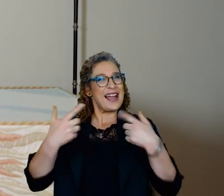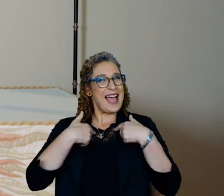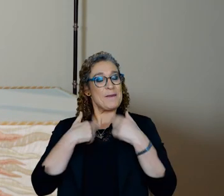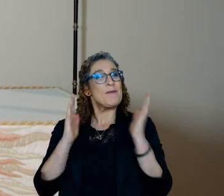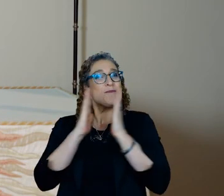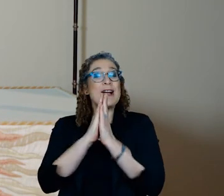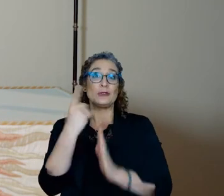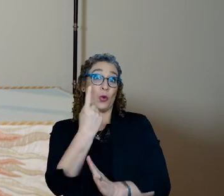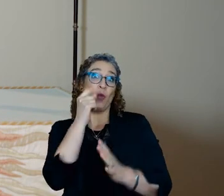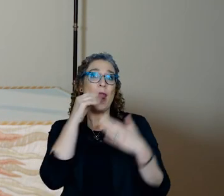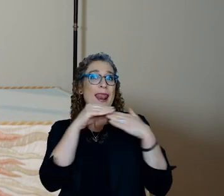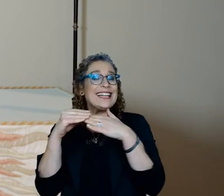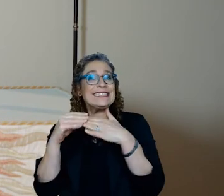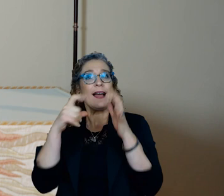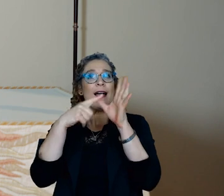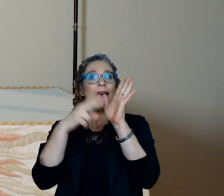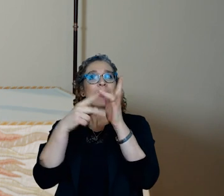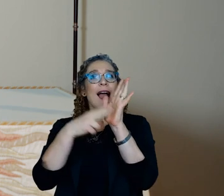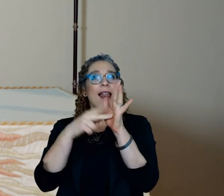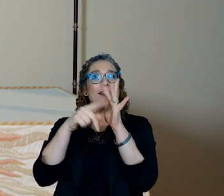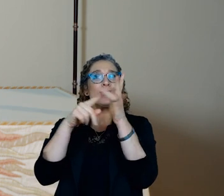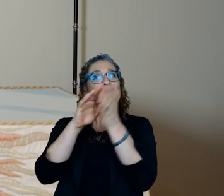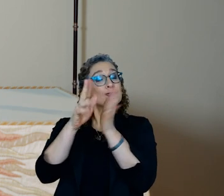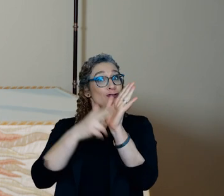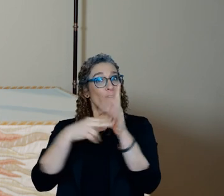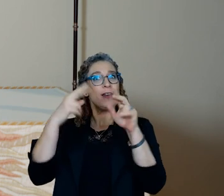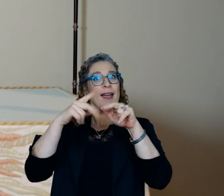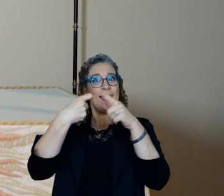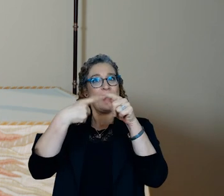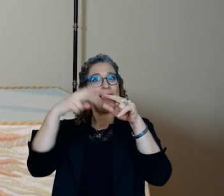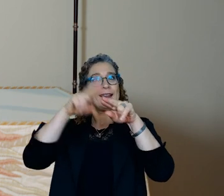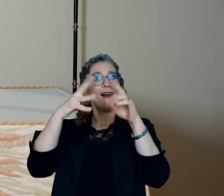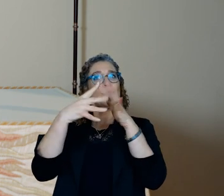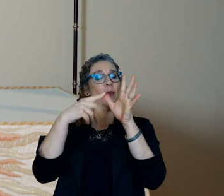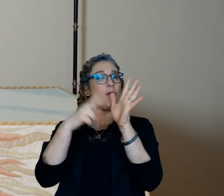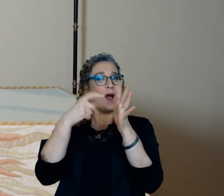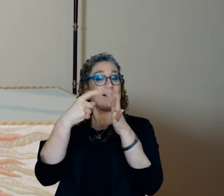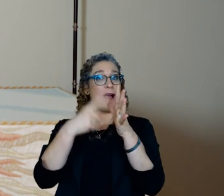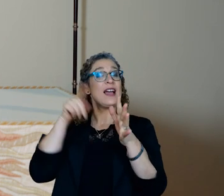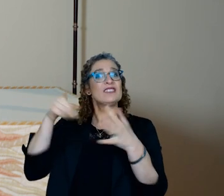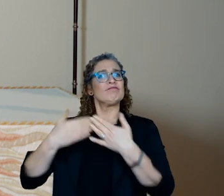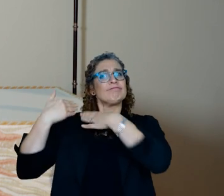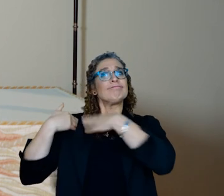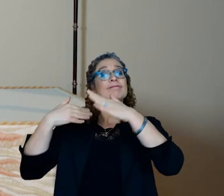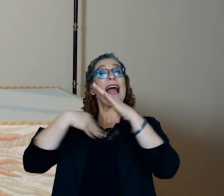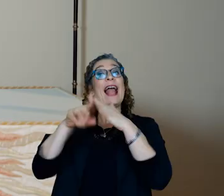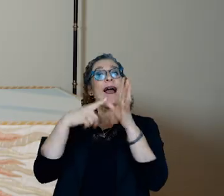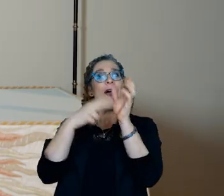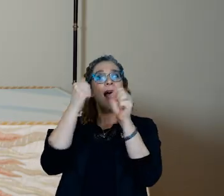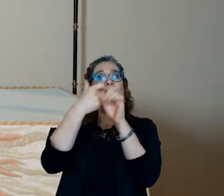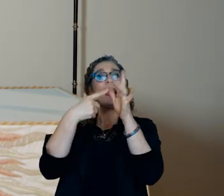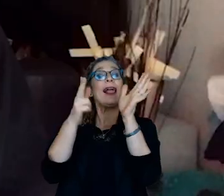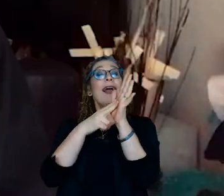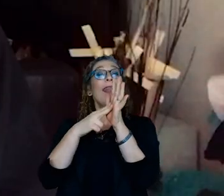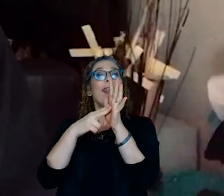leading us in our prayers is Canon John Kafwanka, Director for Mission at the Anglican Communion Office.